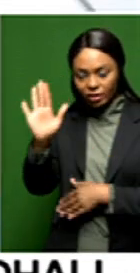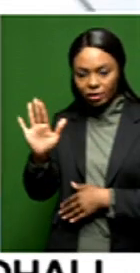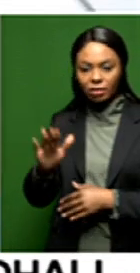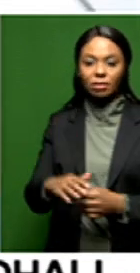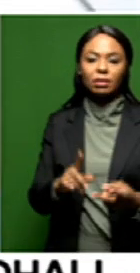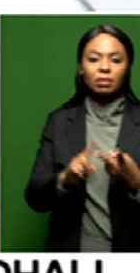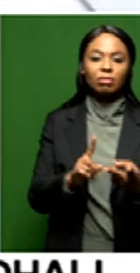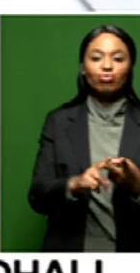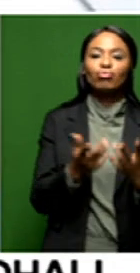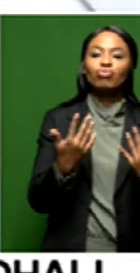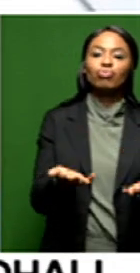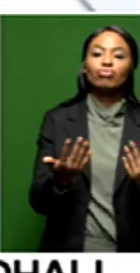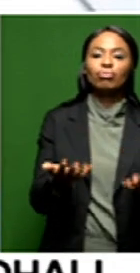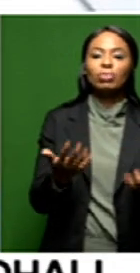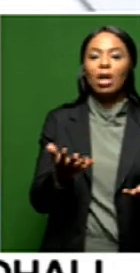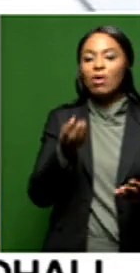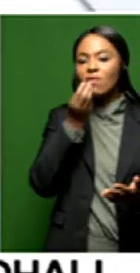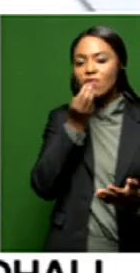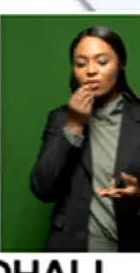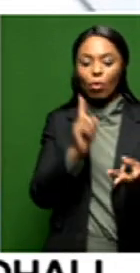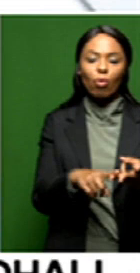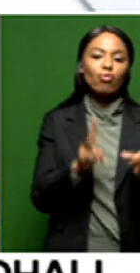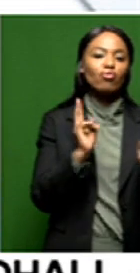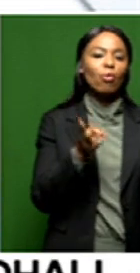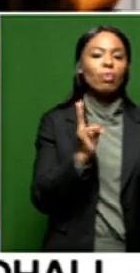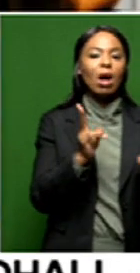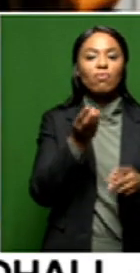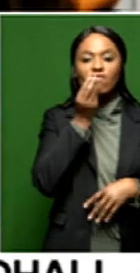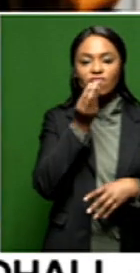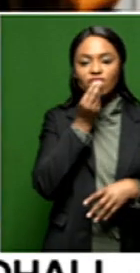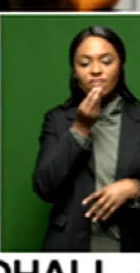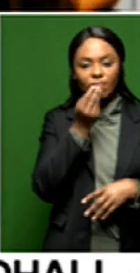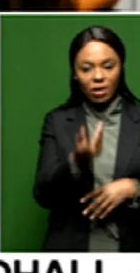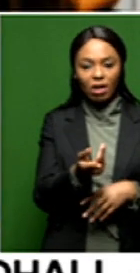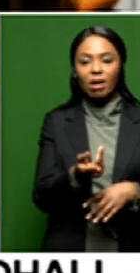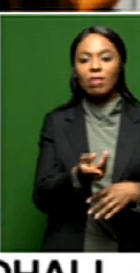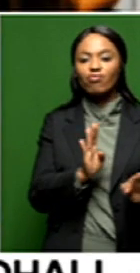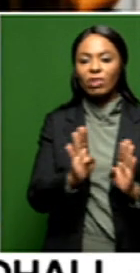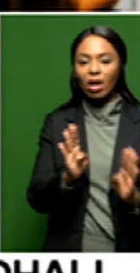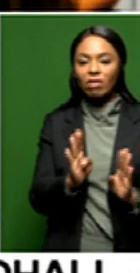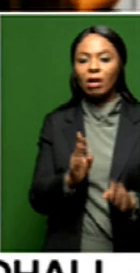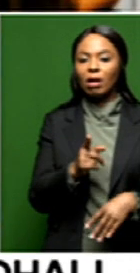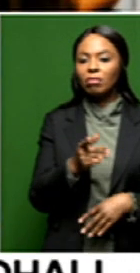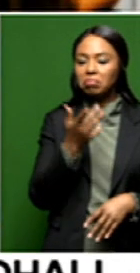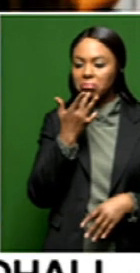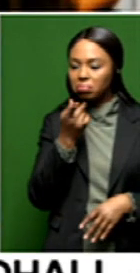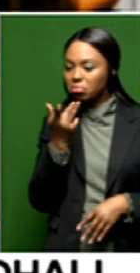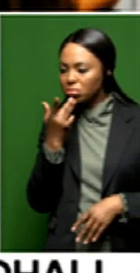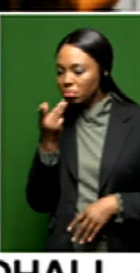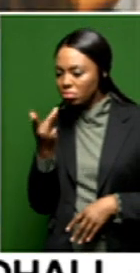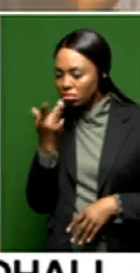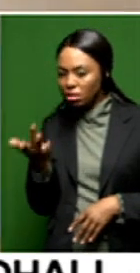more variety. So you've seen the millennials and Gen Zs in a recent report by the